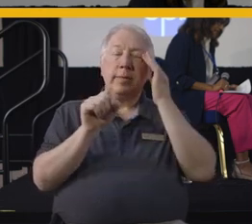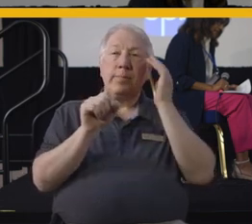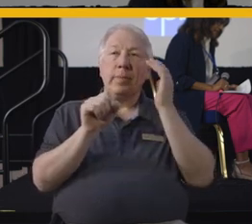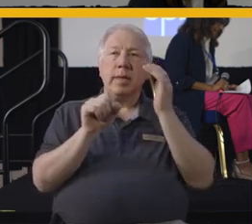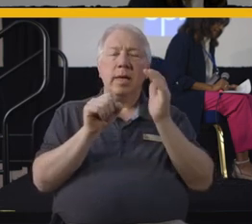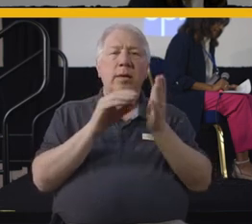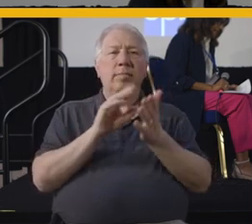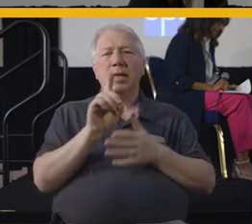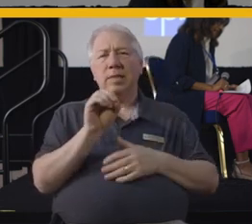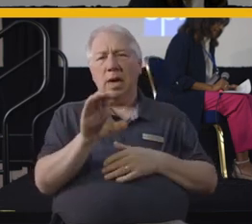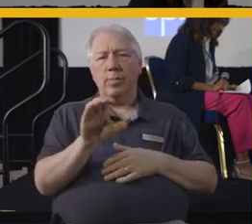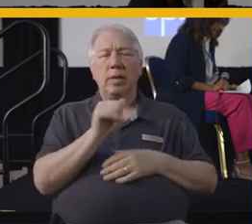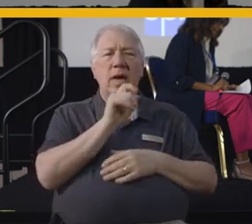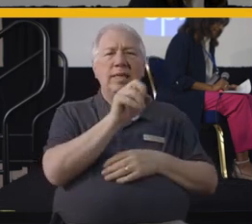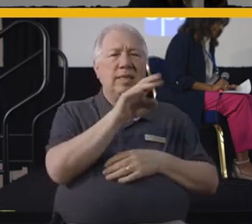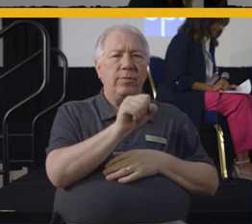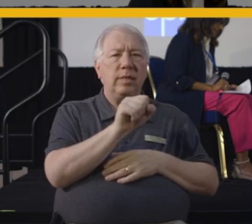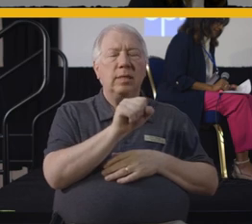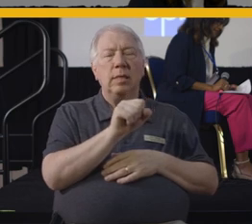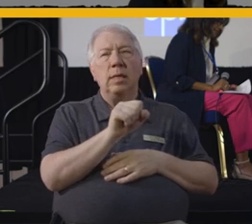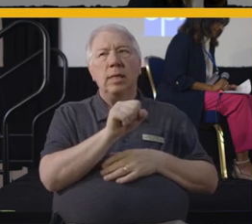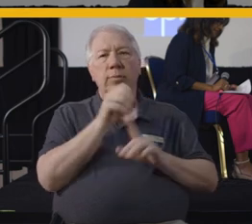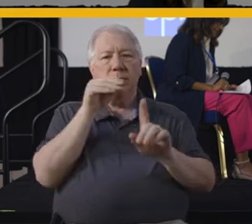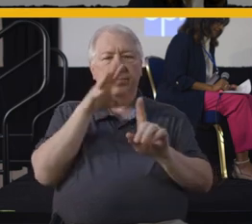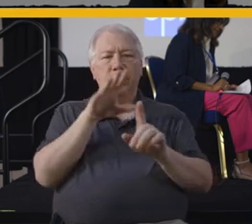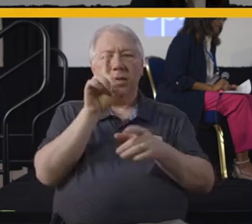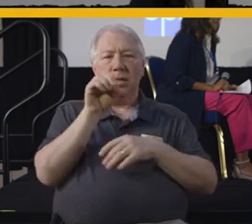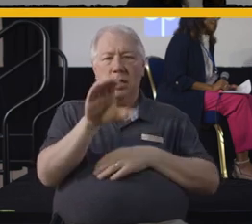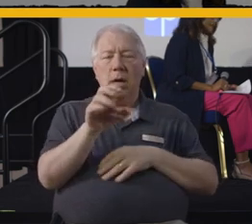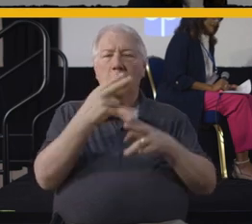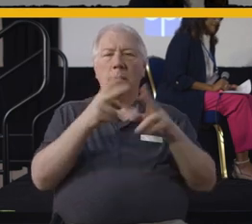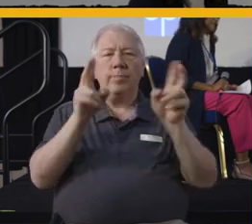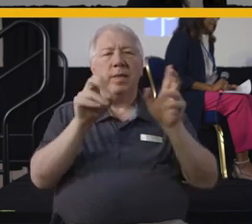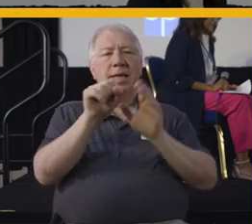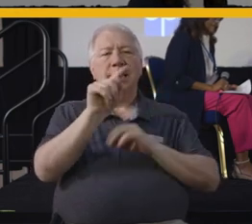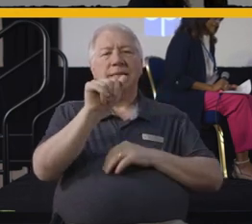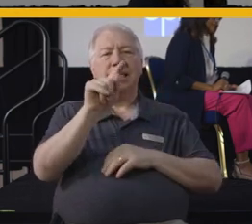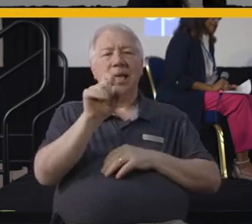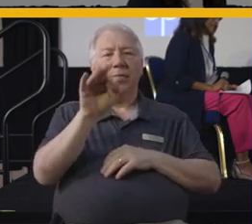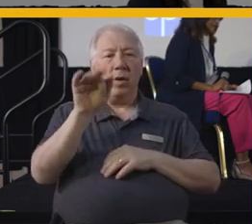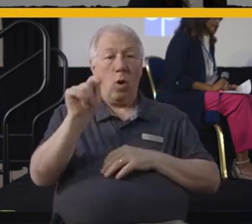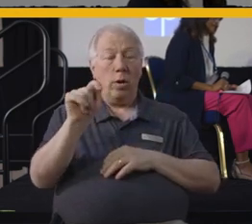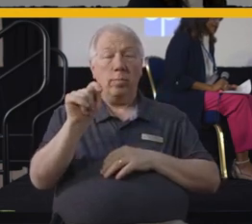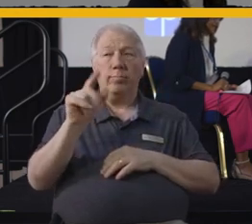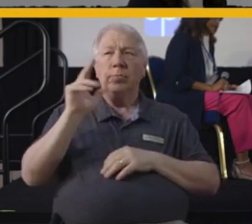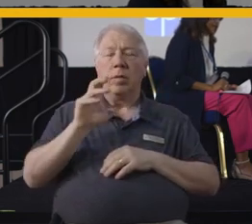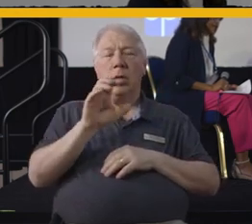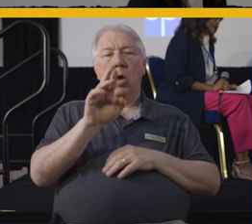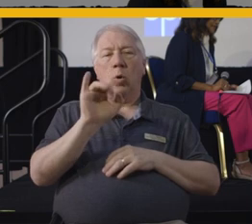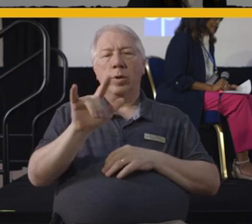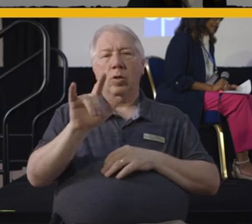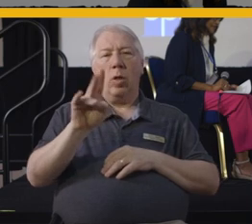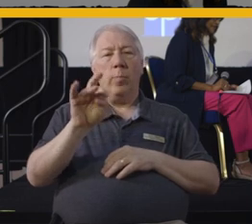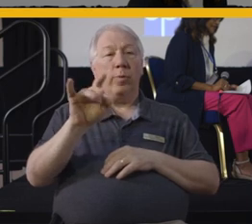It was a documentary. It wasn't a series. It was a feature doc called State of the Art. When the Crystal Bridges Museum in Northwest